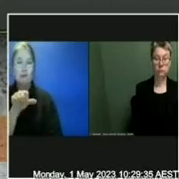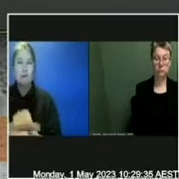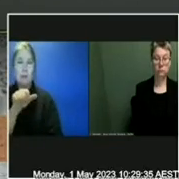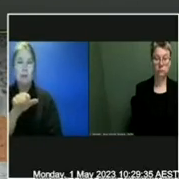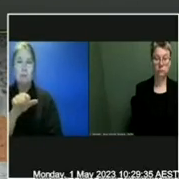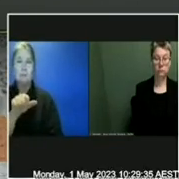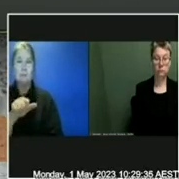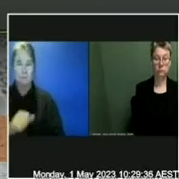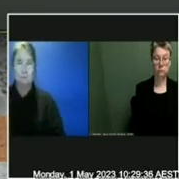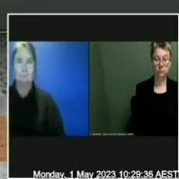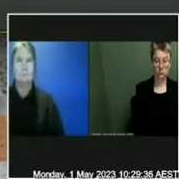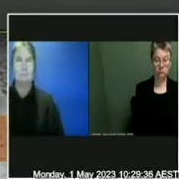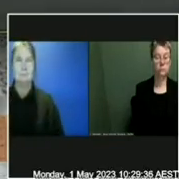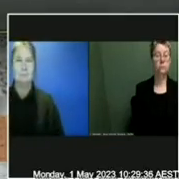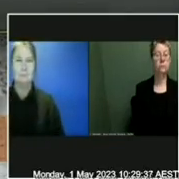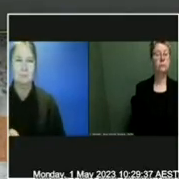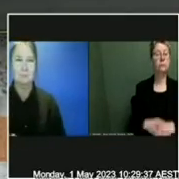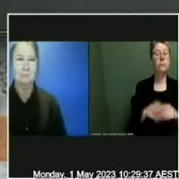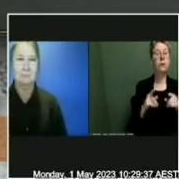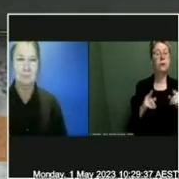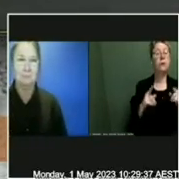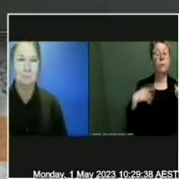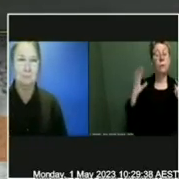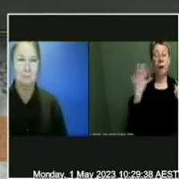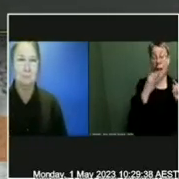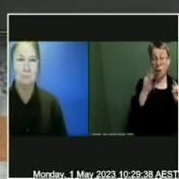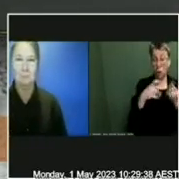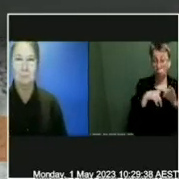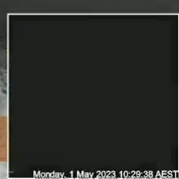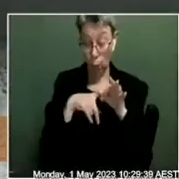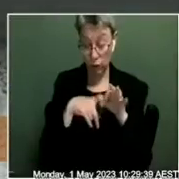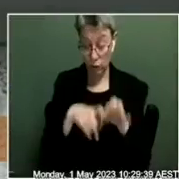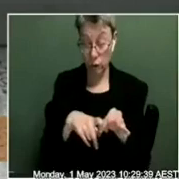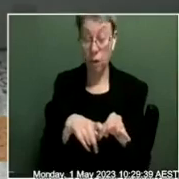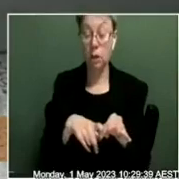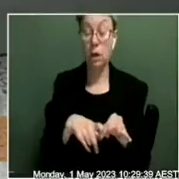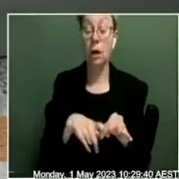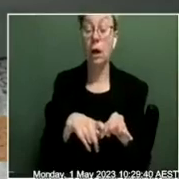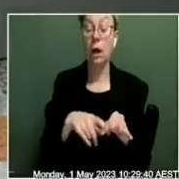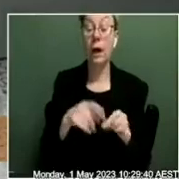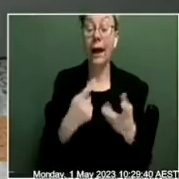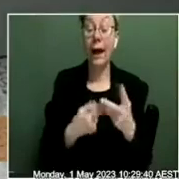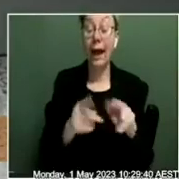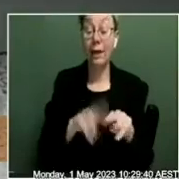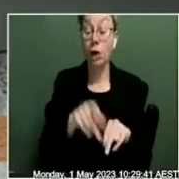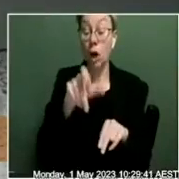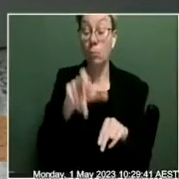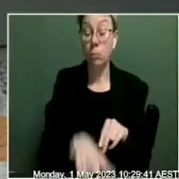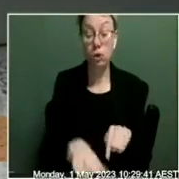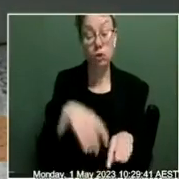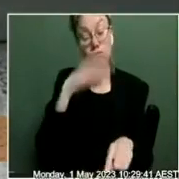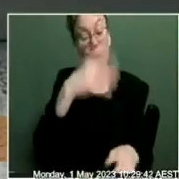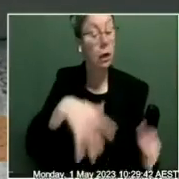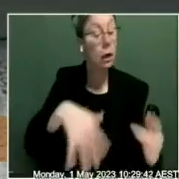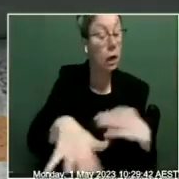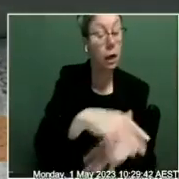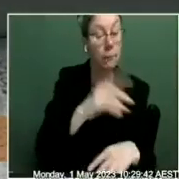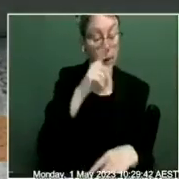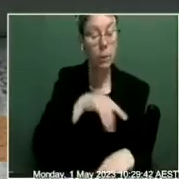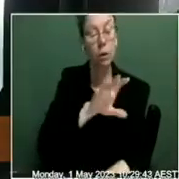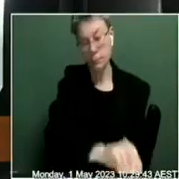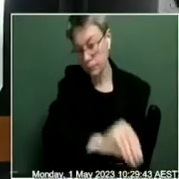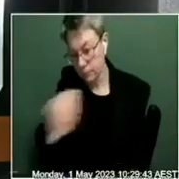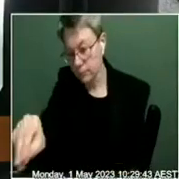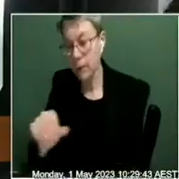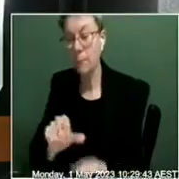It is possible that child protection could be in there, but actually the outreach and sobering services proposed under the public intoxication reforms are a very